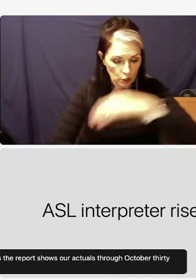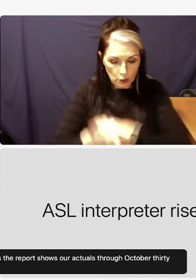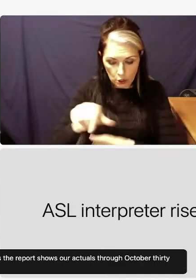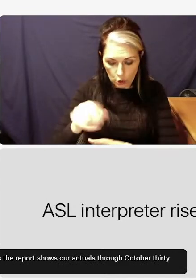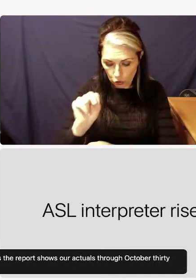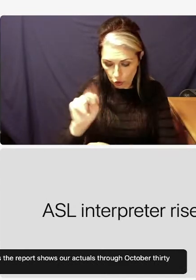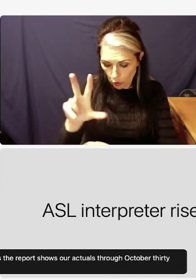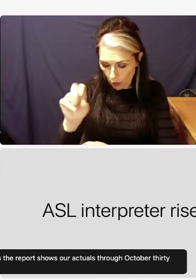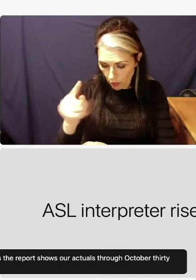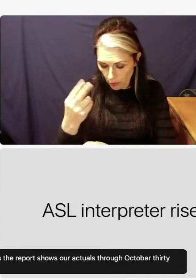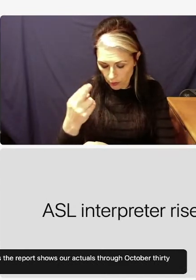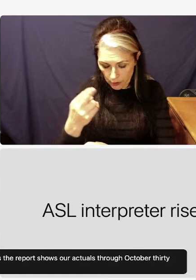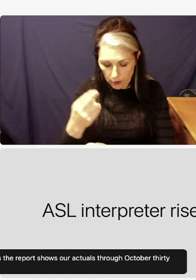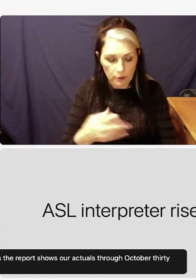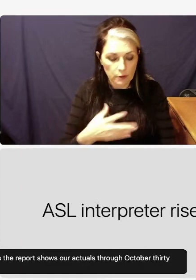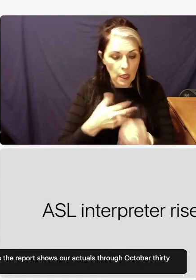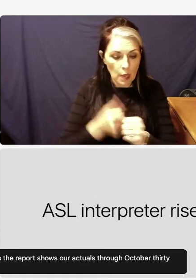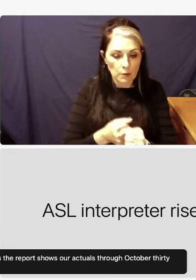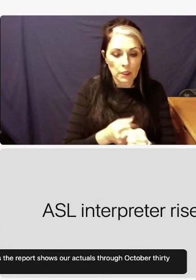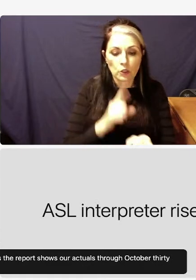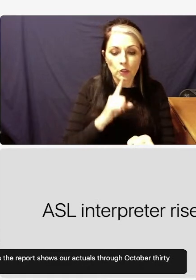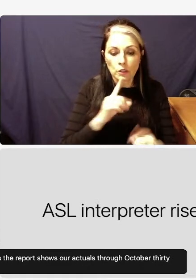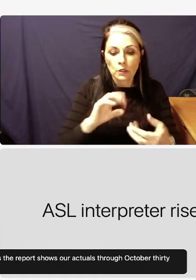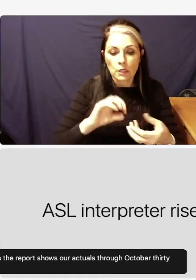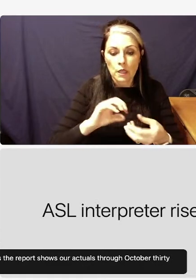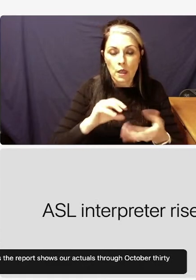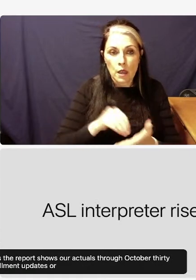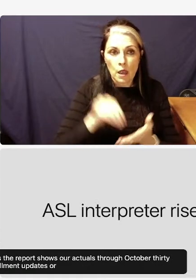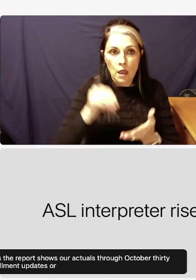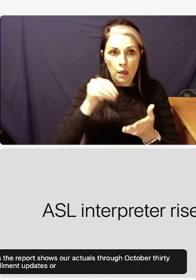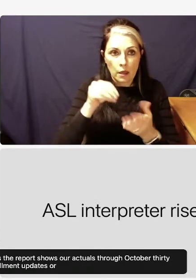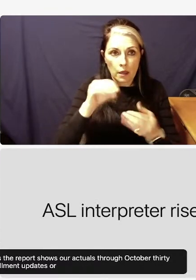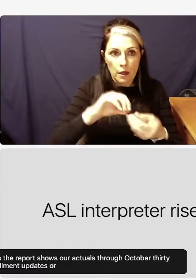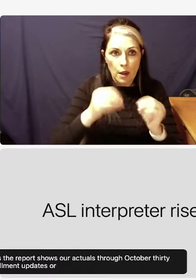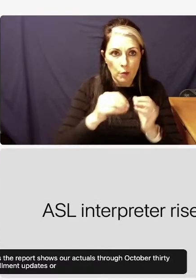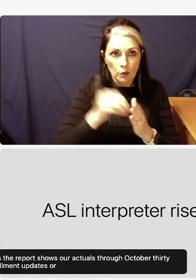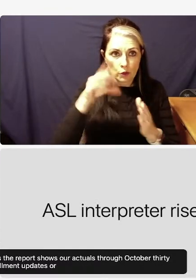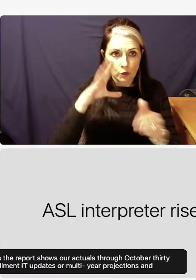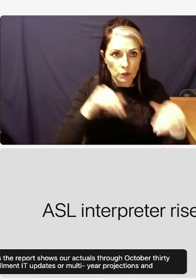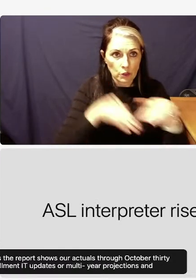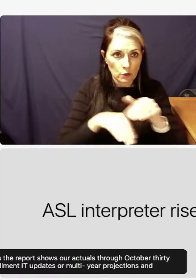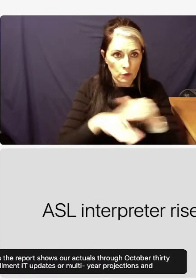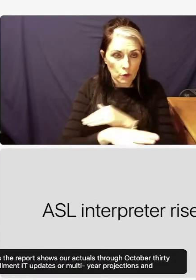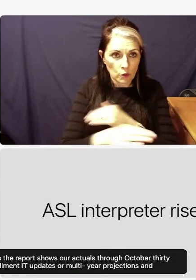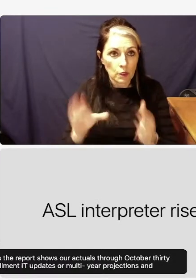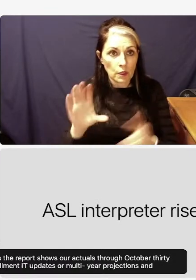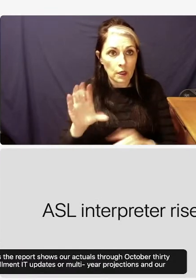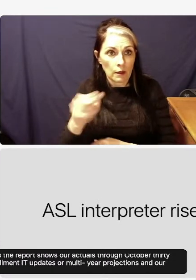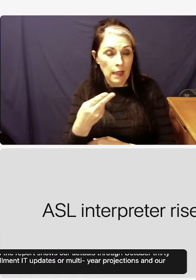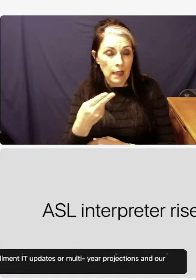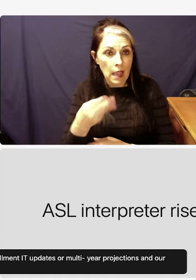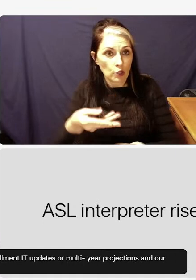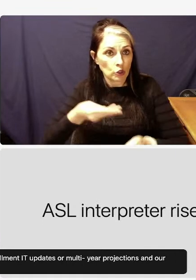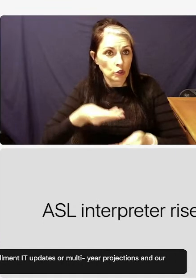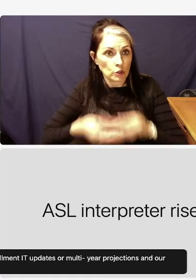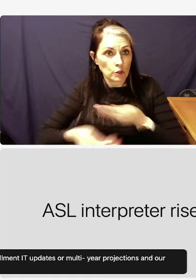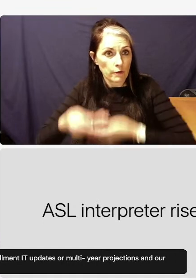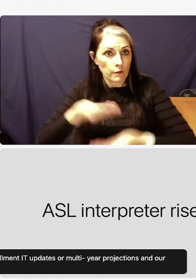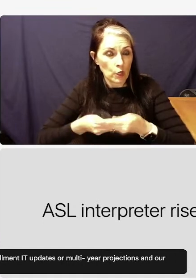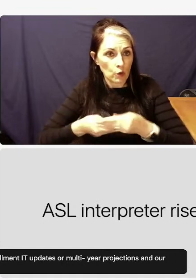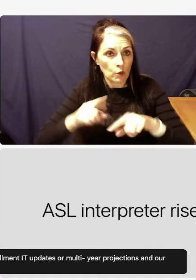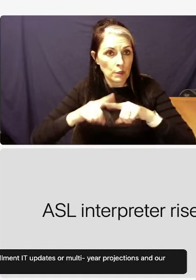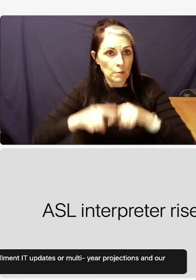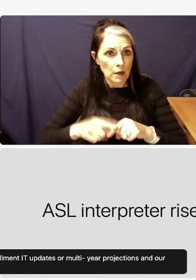updates our to our actual enrollment it updates our multi-year projections and our cash balance cash flow based on the latest